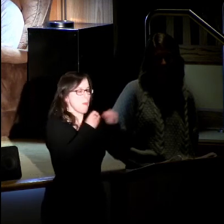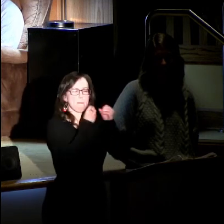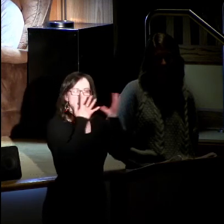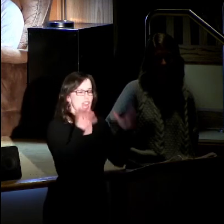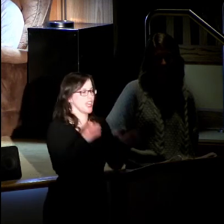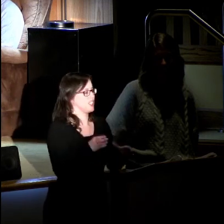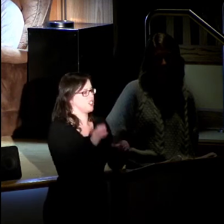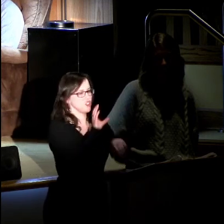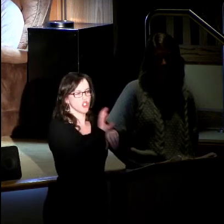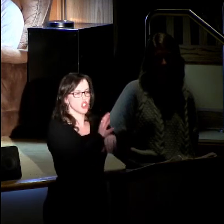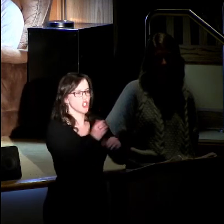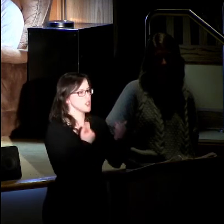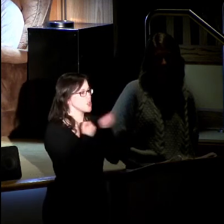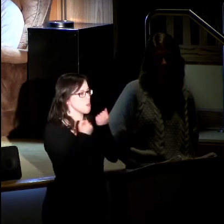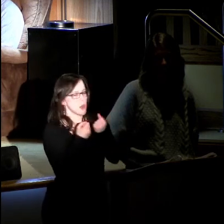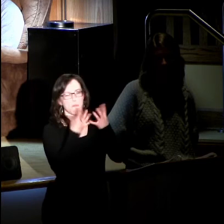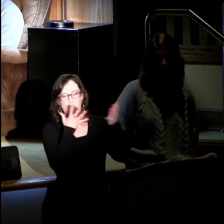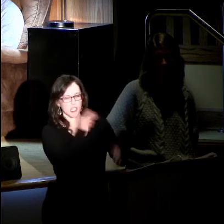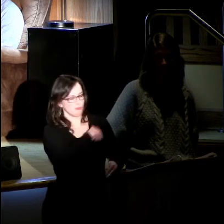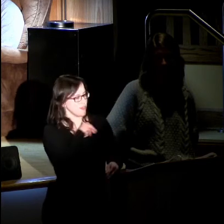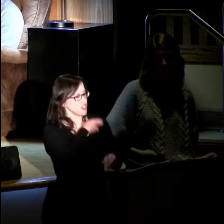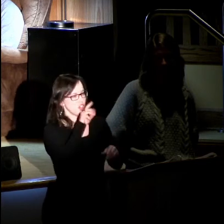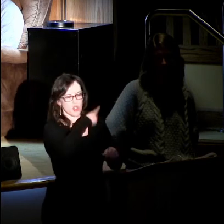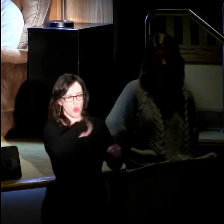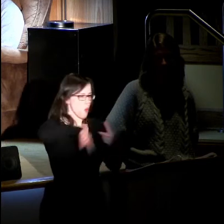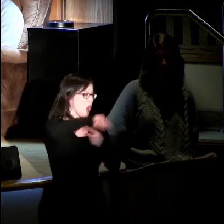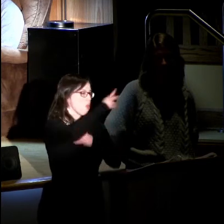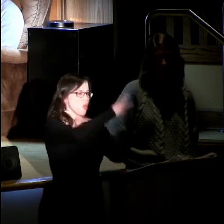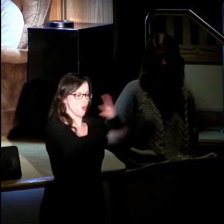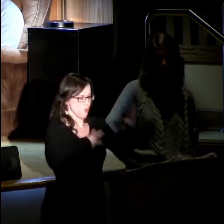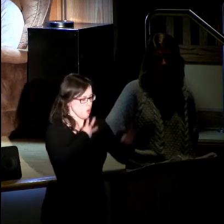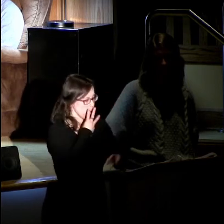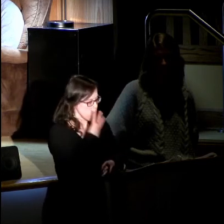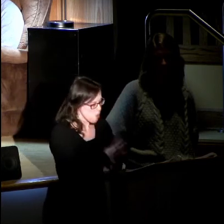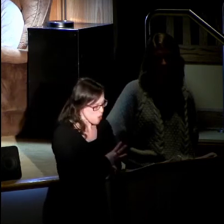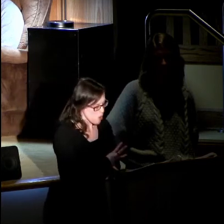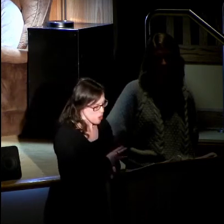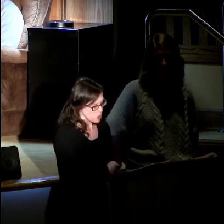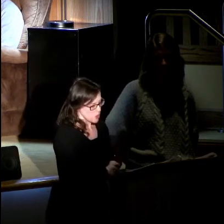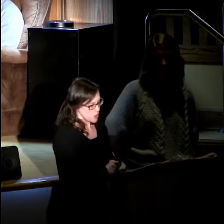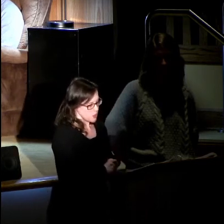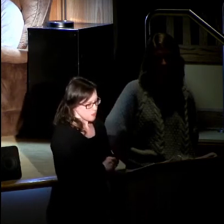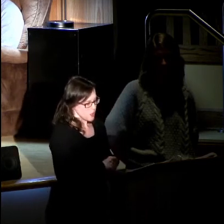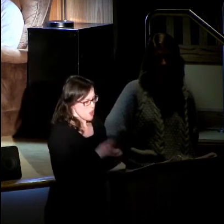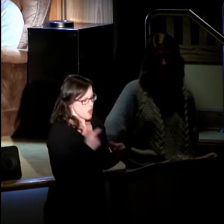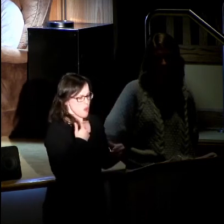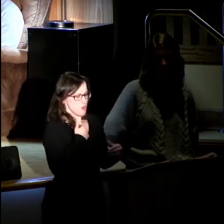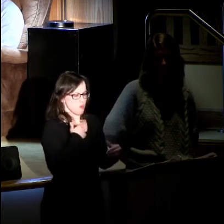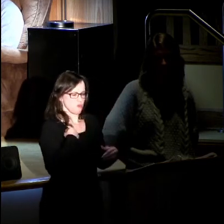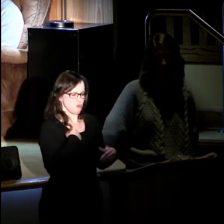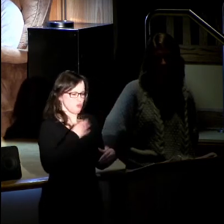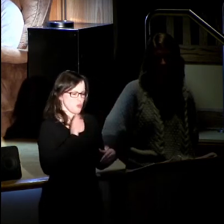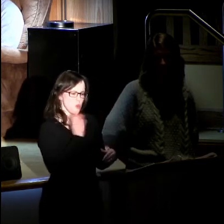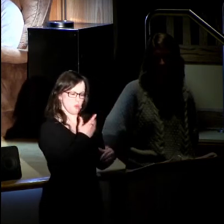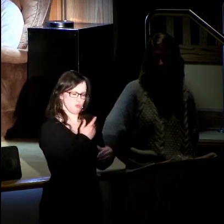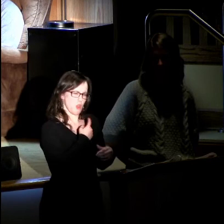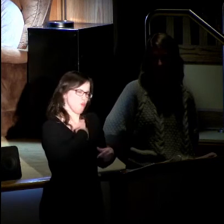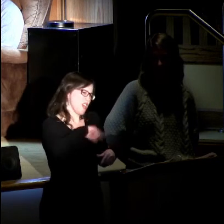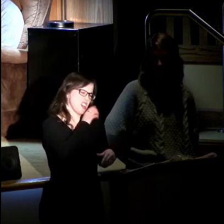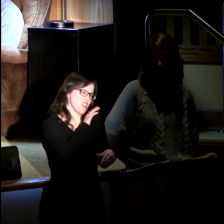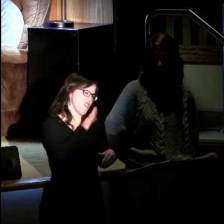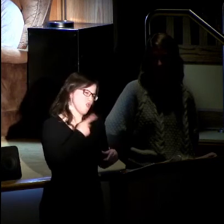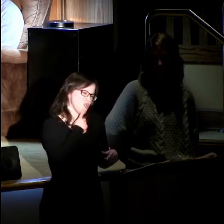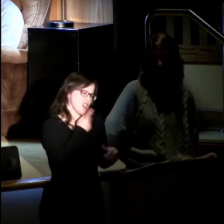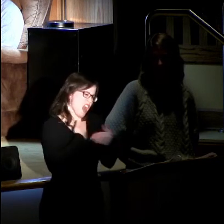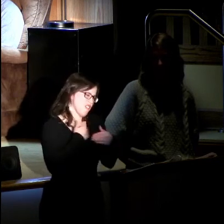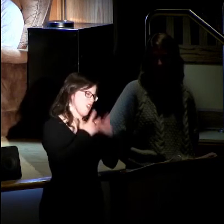world. You see, it never made much sense to me to keep a bunch of money down here when we could send it on ahead up there. Now think about it.